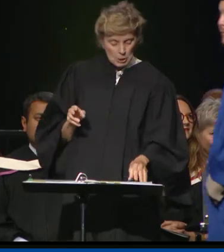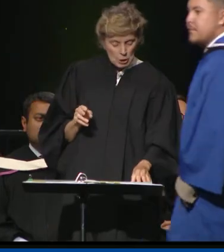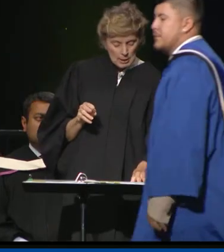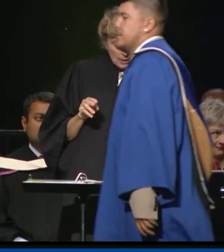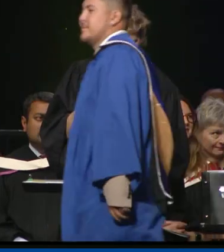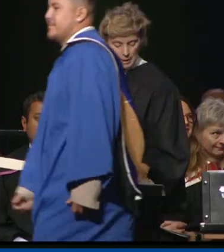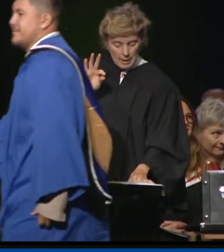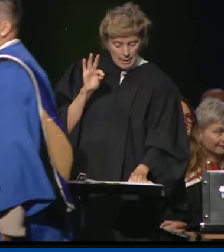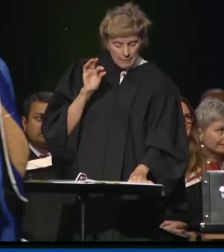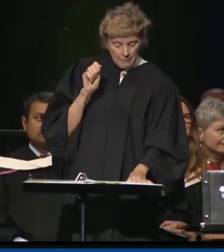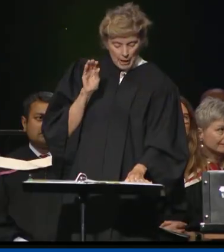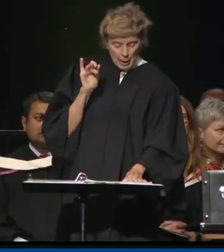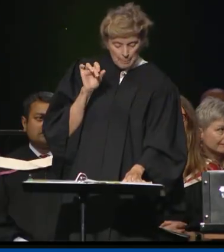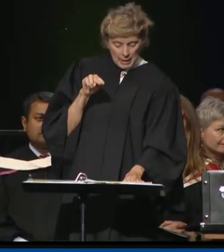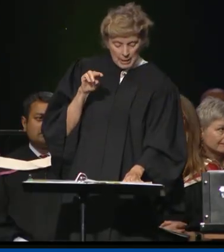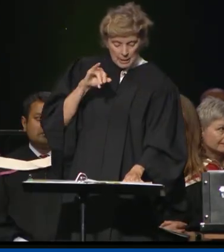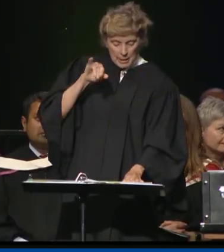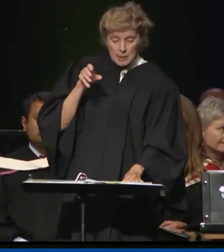Fabian Joffrey.